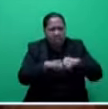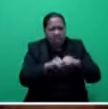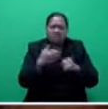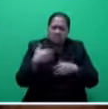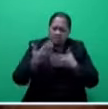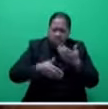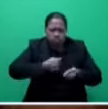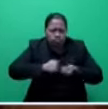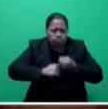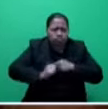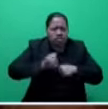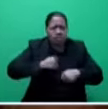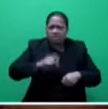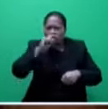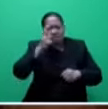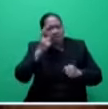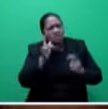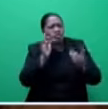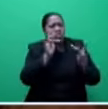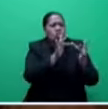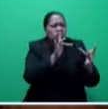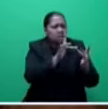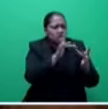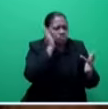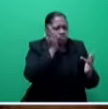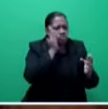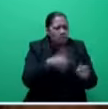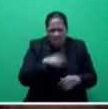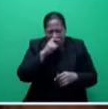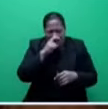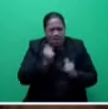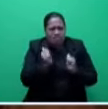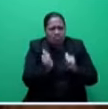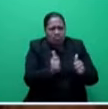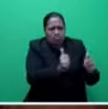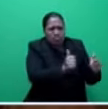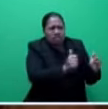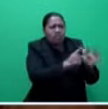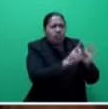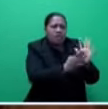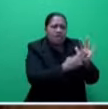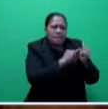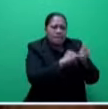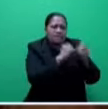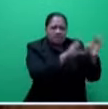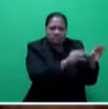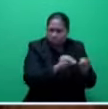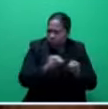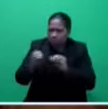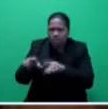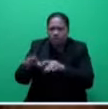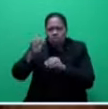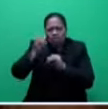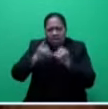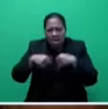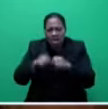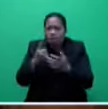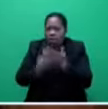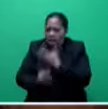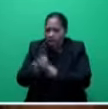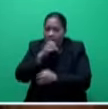was unable to contact the school, let alone make arrangements for EMS of worksheets to the island. He approached the Lambasa